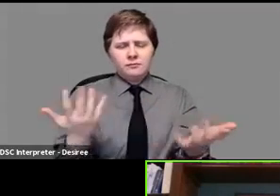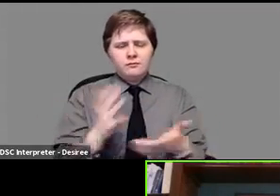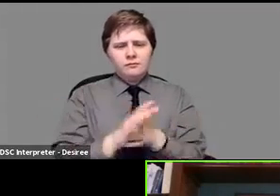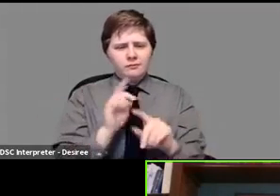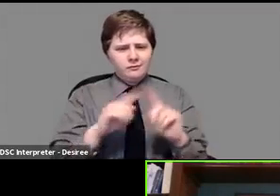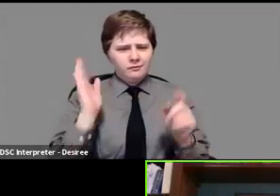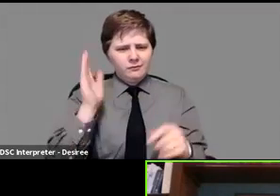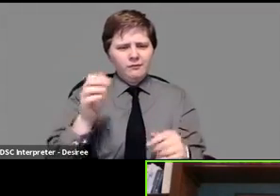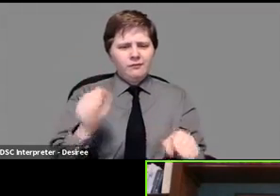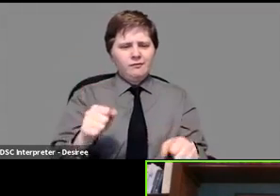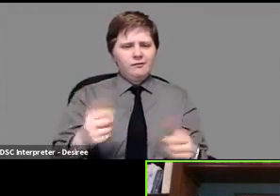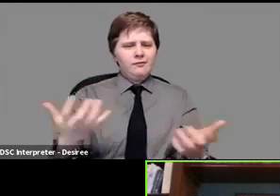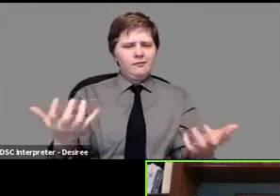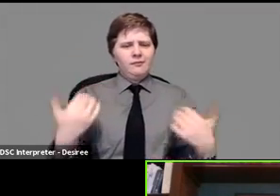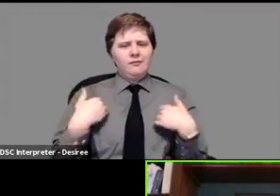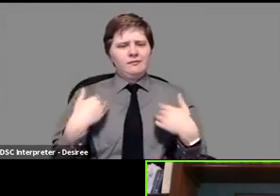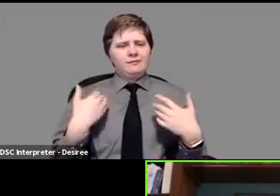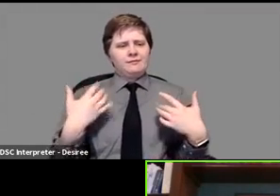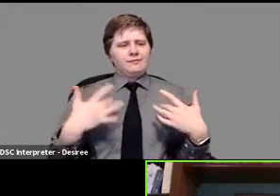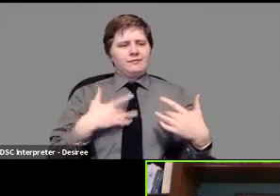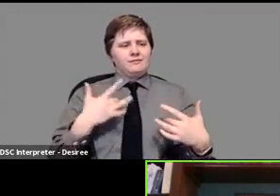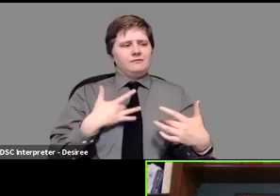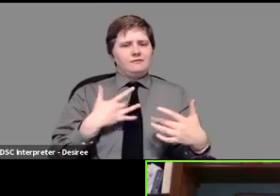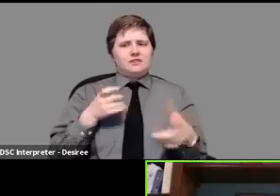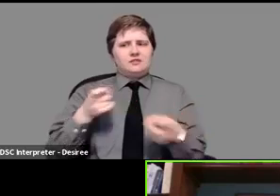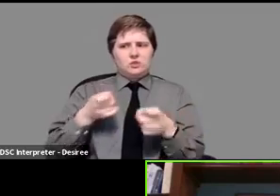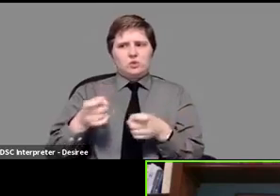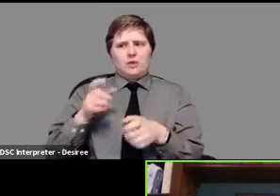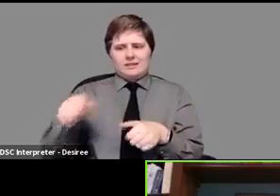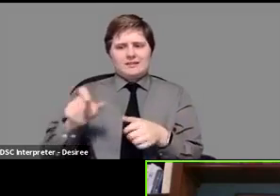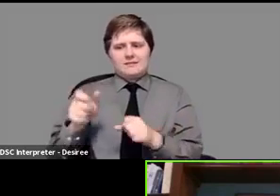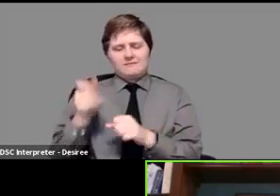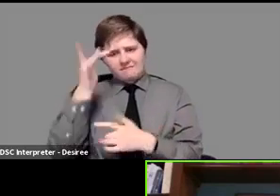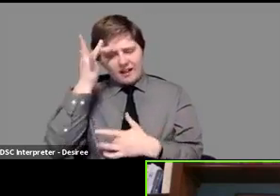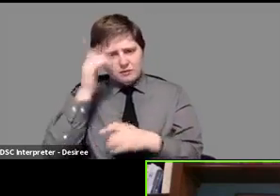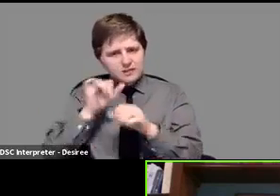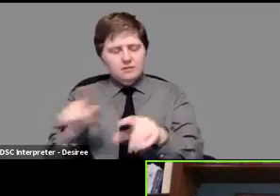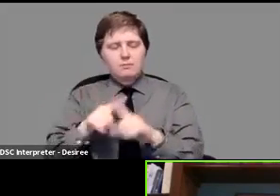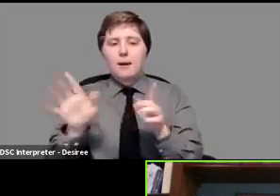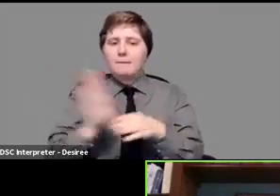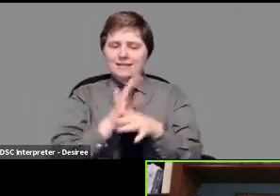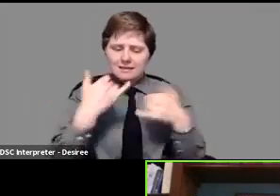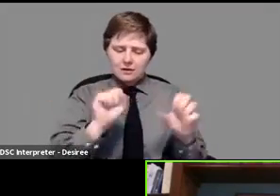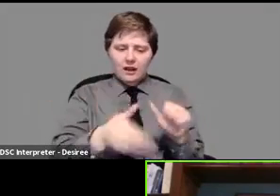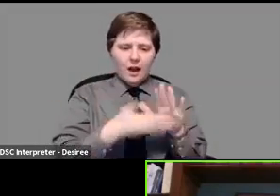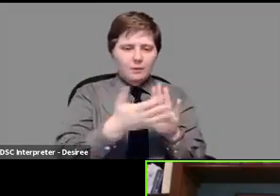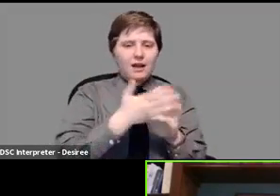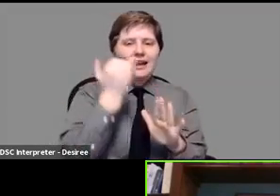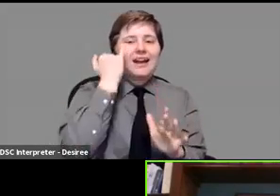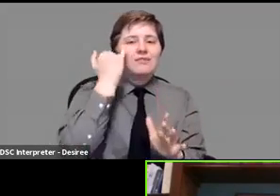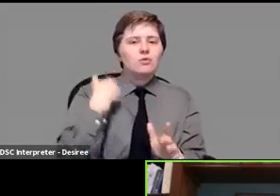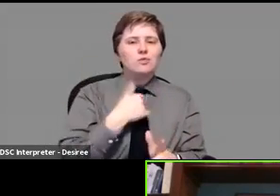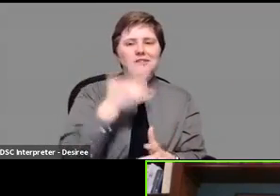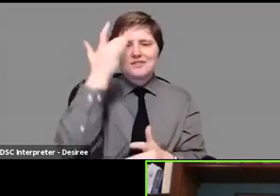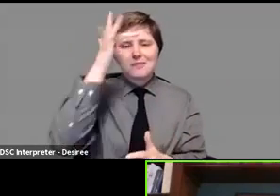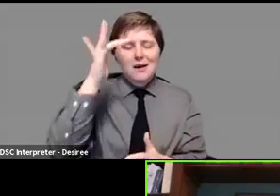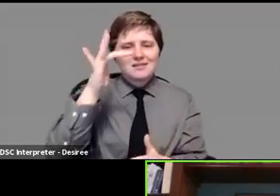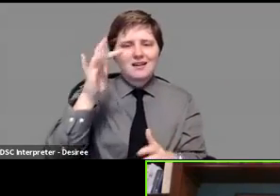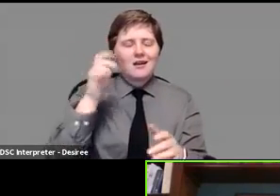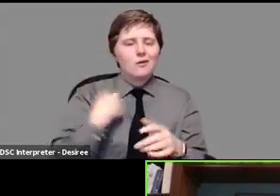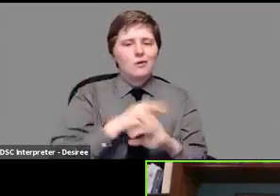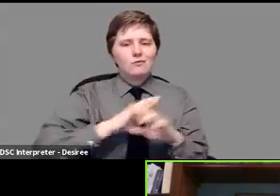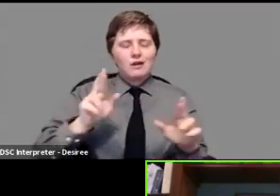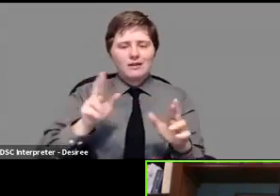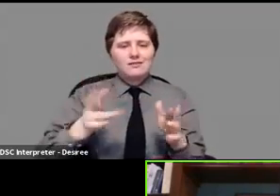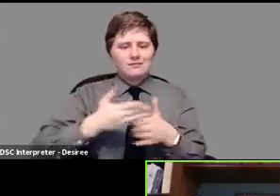get a handle on this virus. But I think business can still go on if we're smart about it and we're ready to come out on